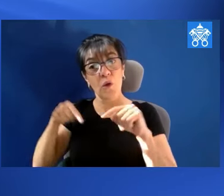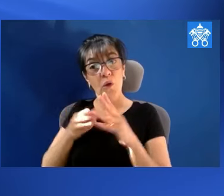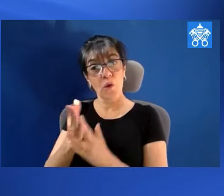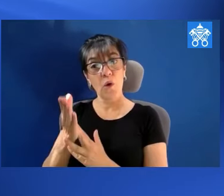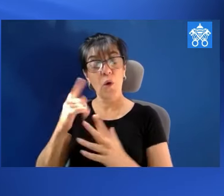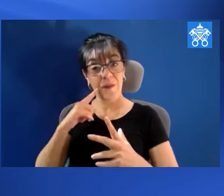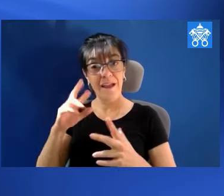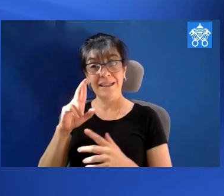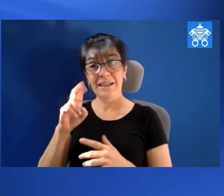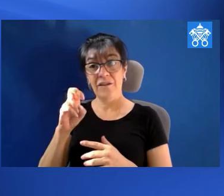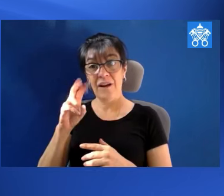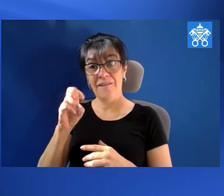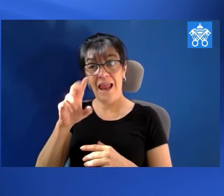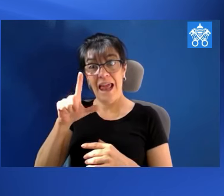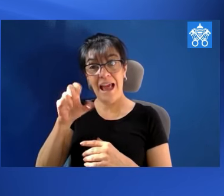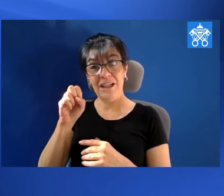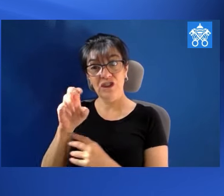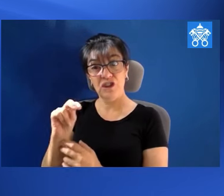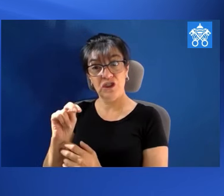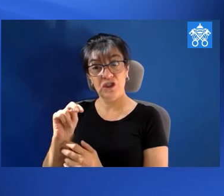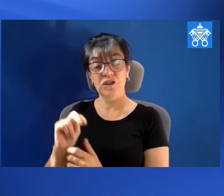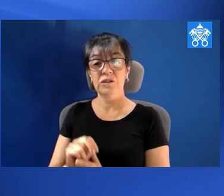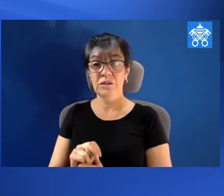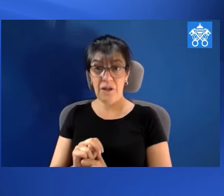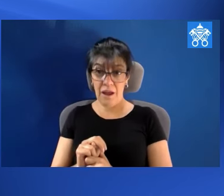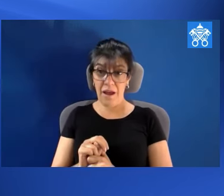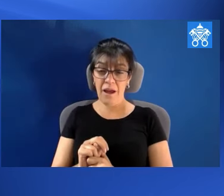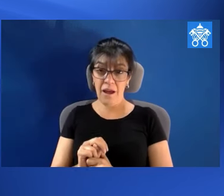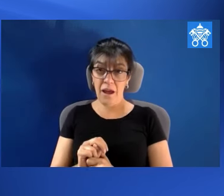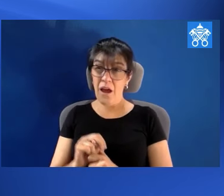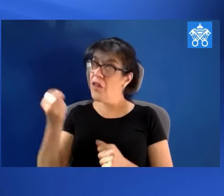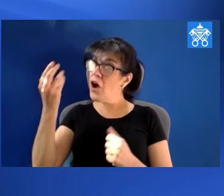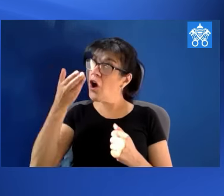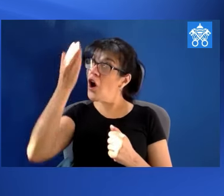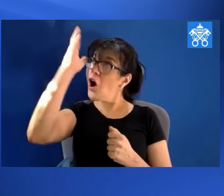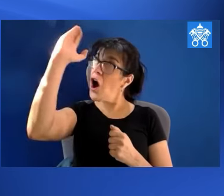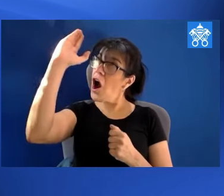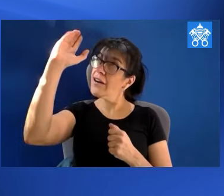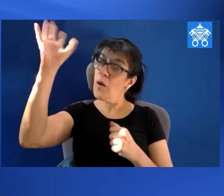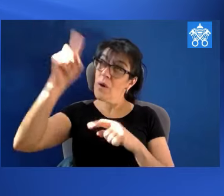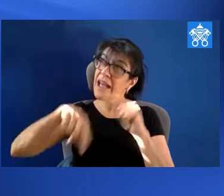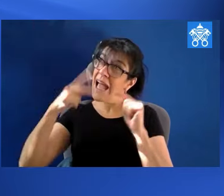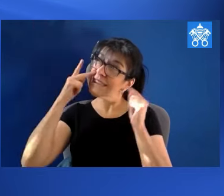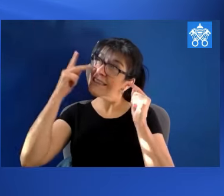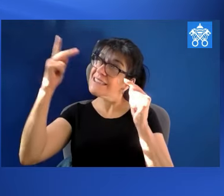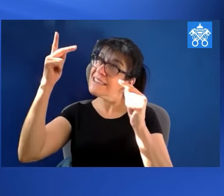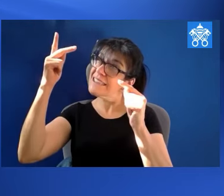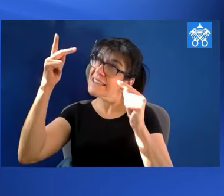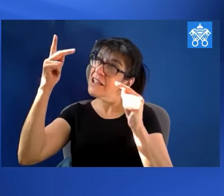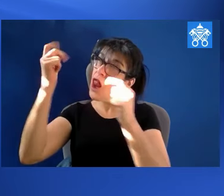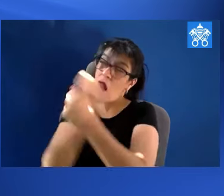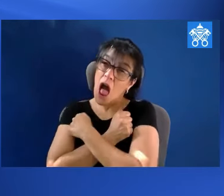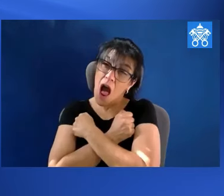this revelation, again, Vatican II, the invisible God, out of the abundance of his